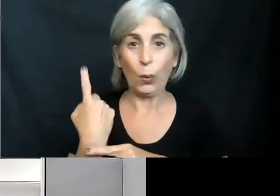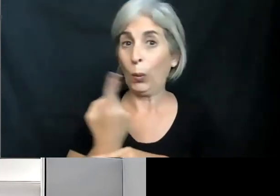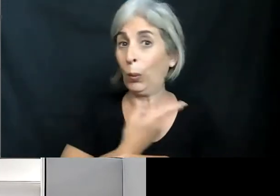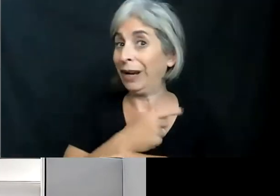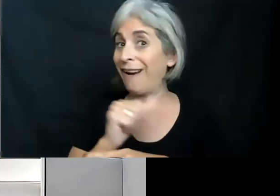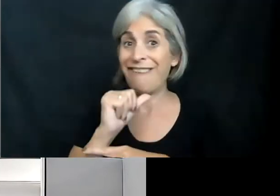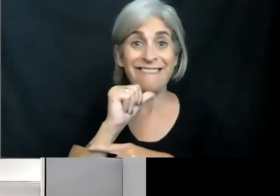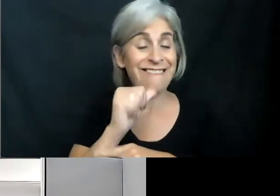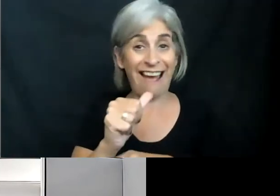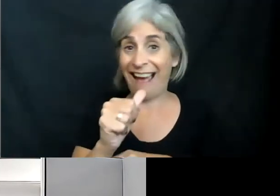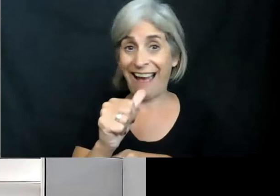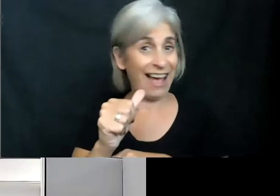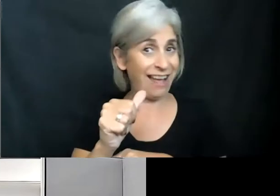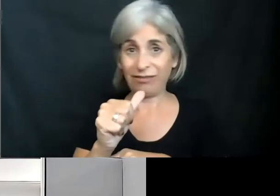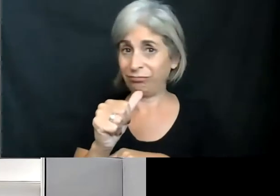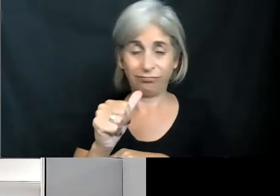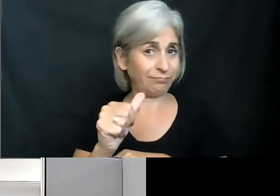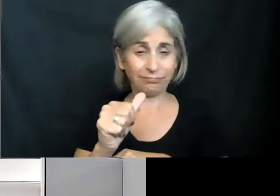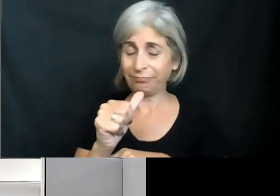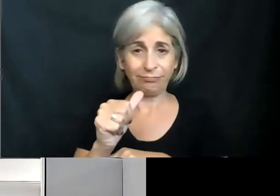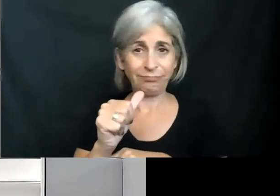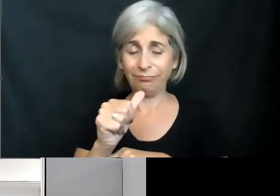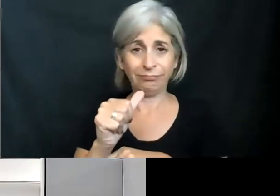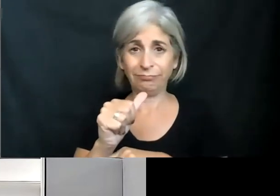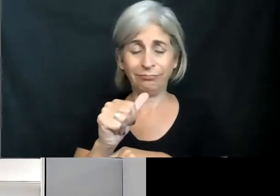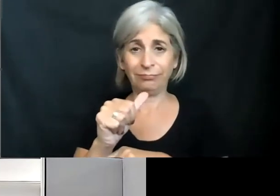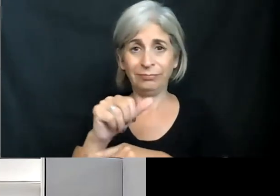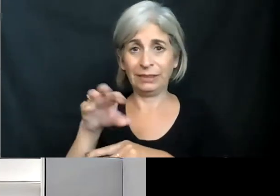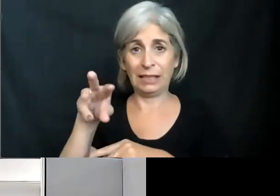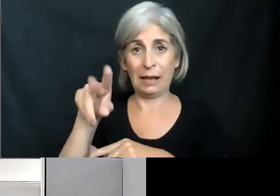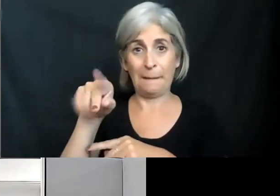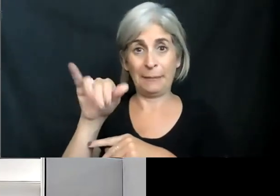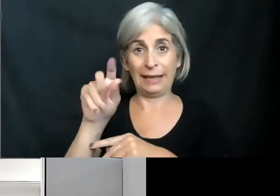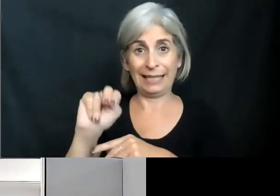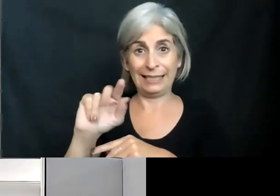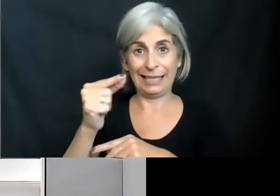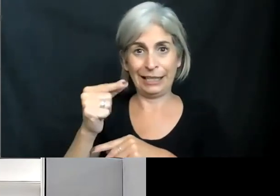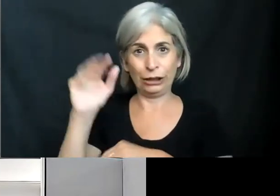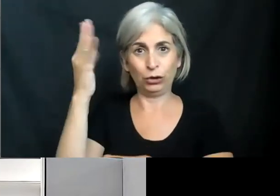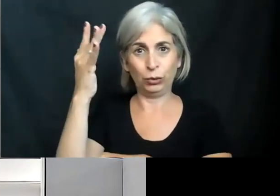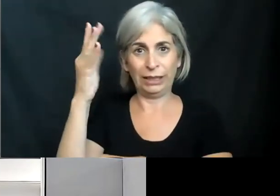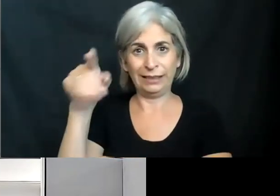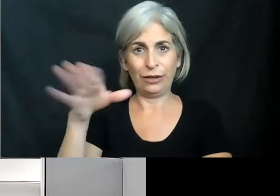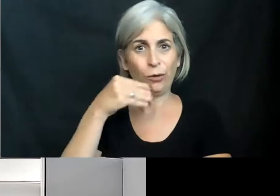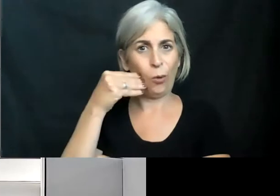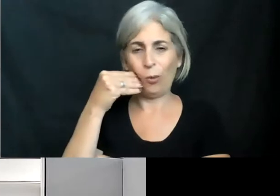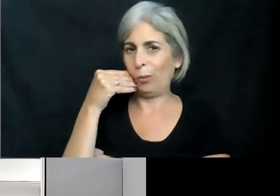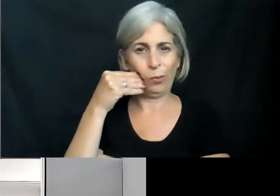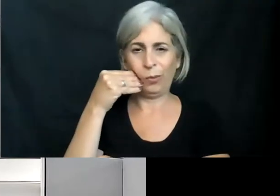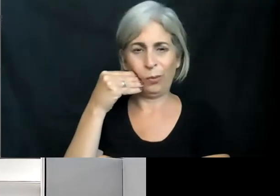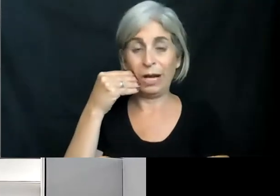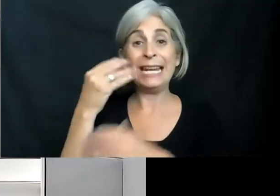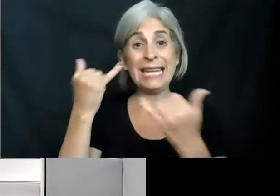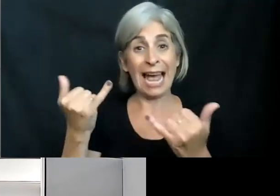currently planting trees at homes. We are in the